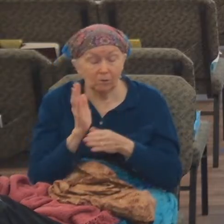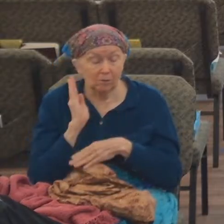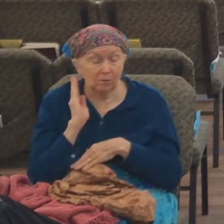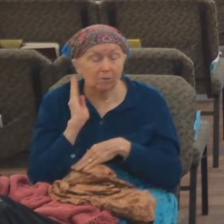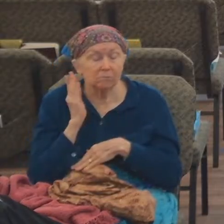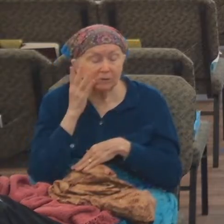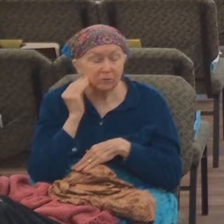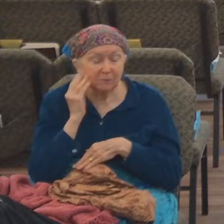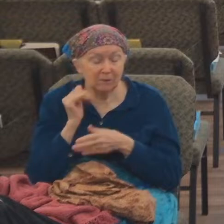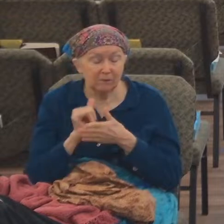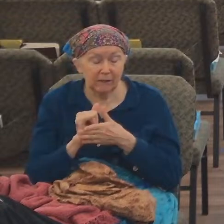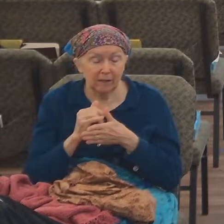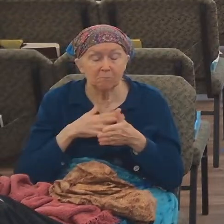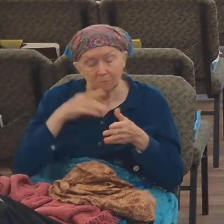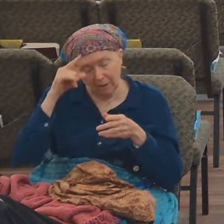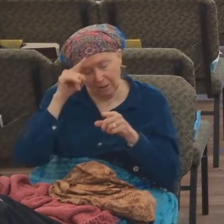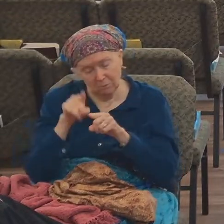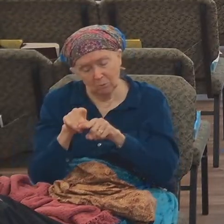head out.